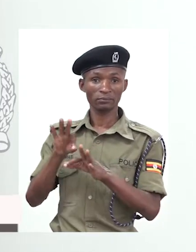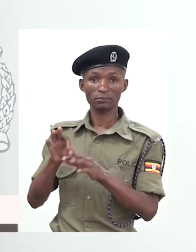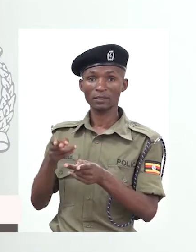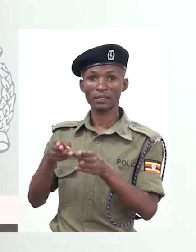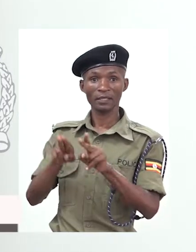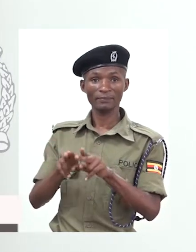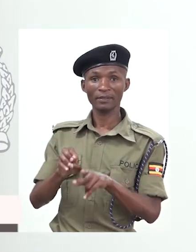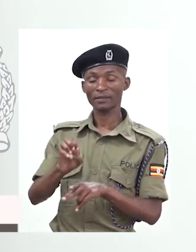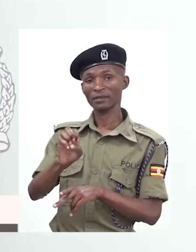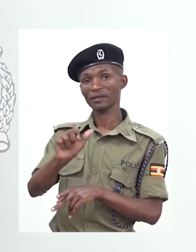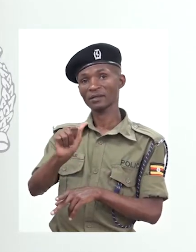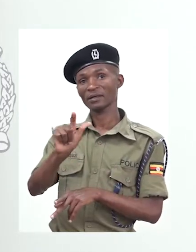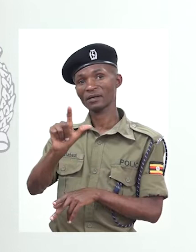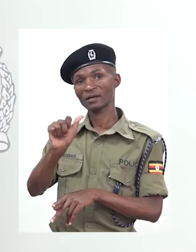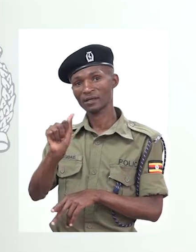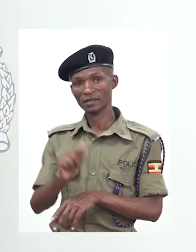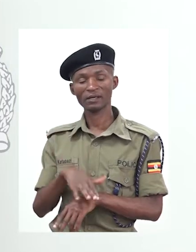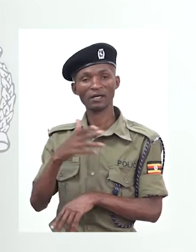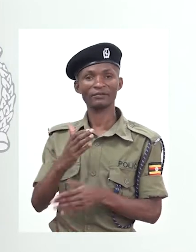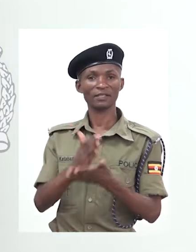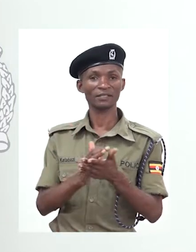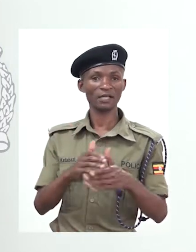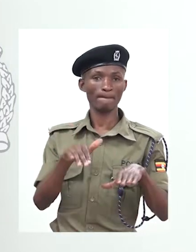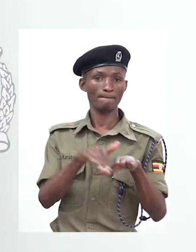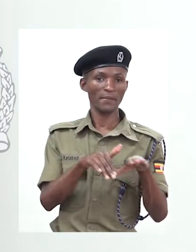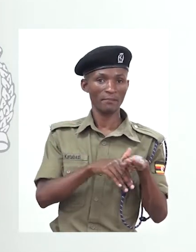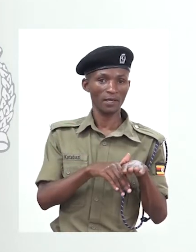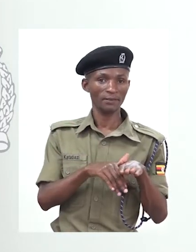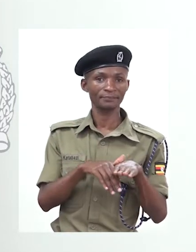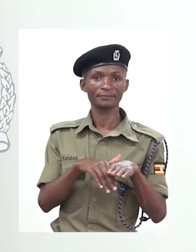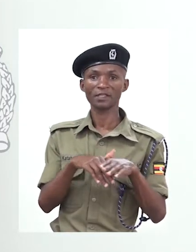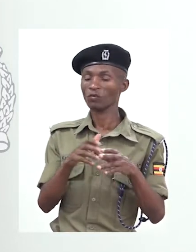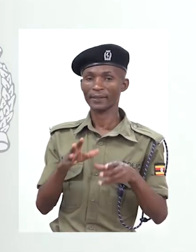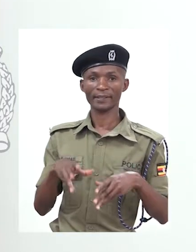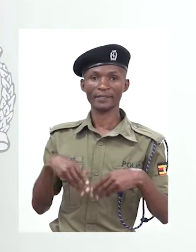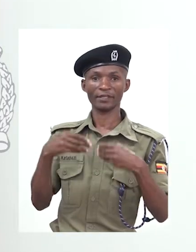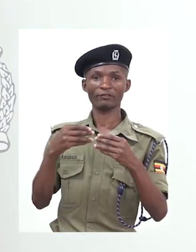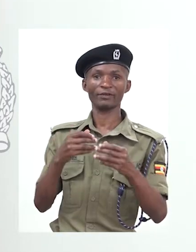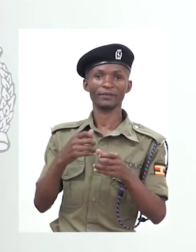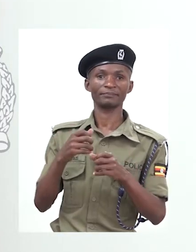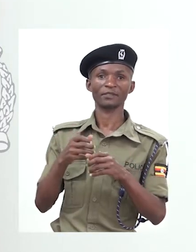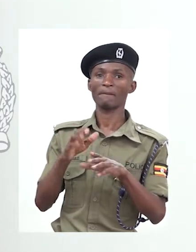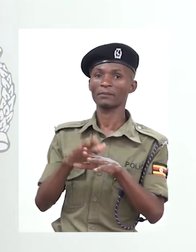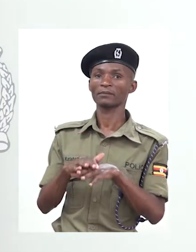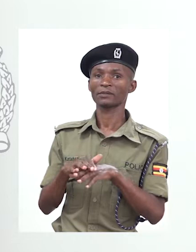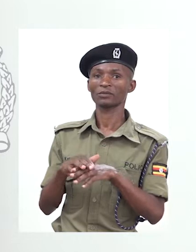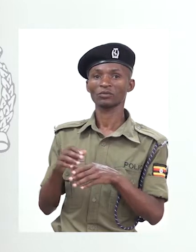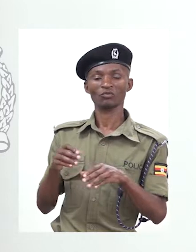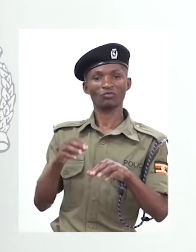Yala after some members were granted permission to vote early due to personal